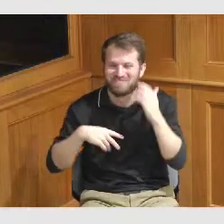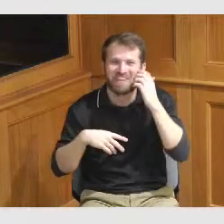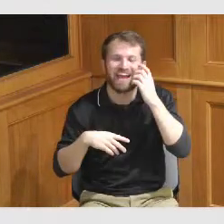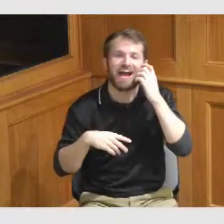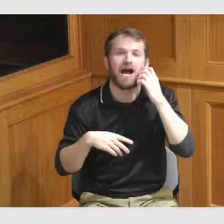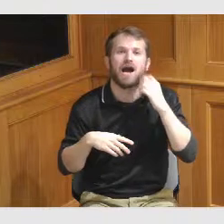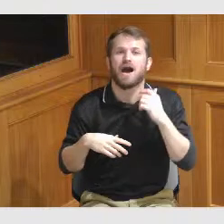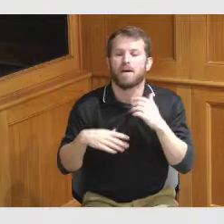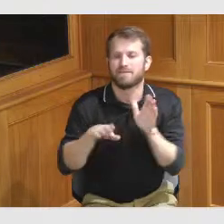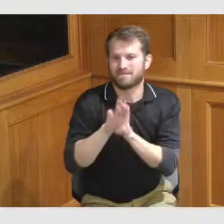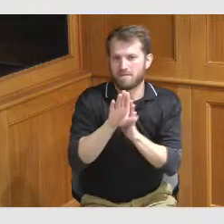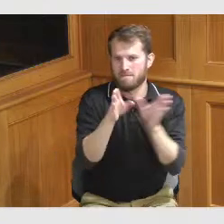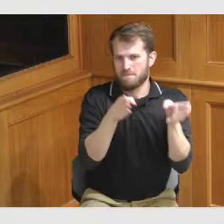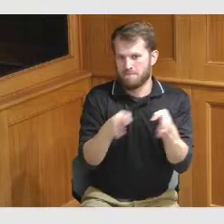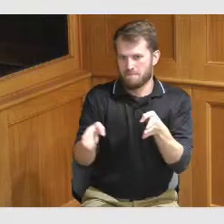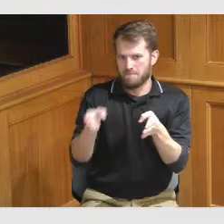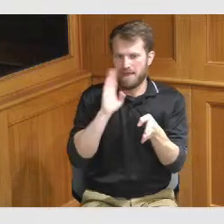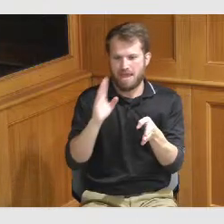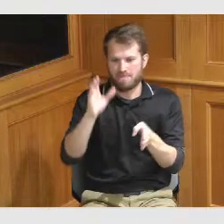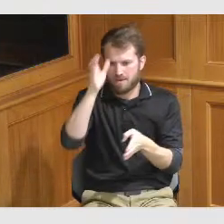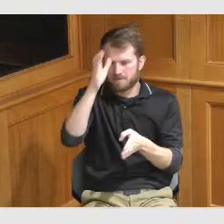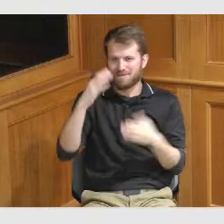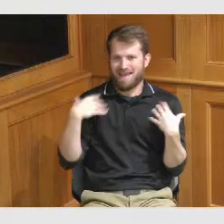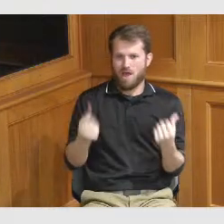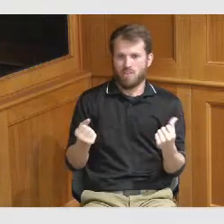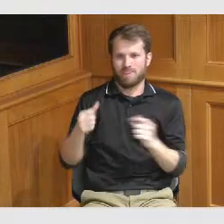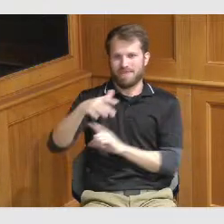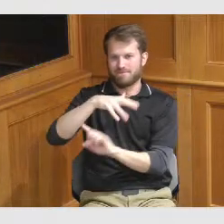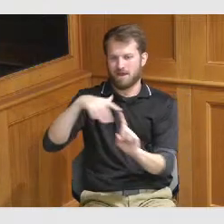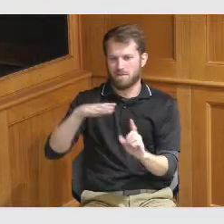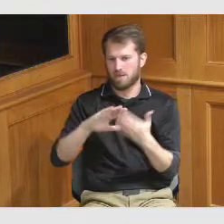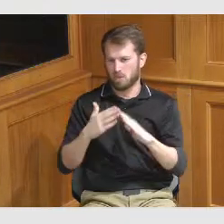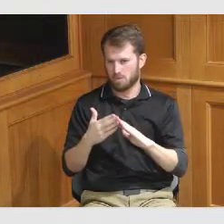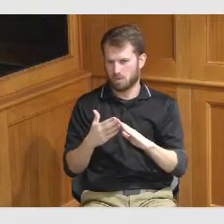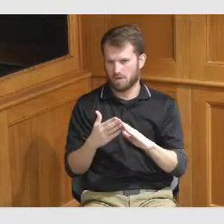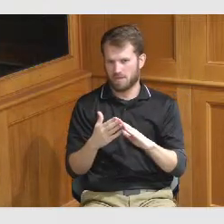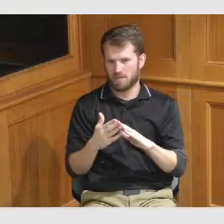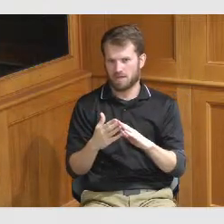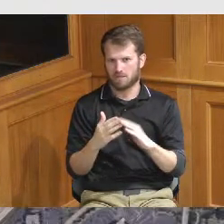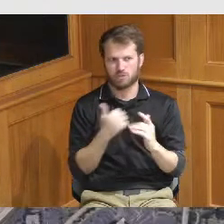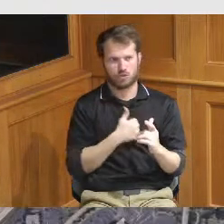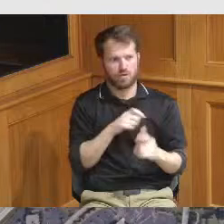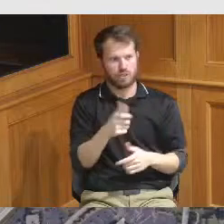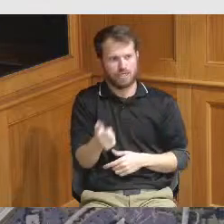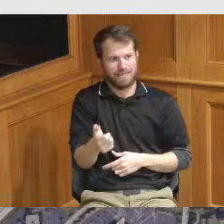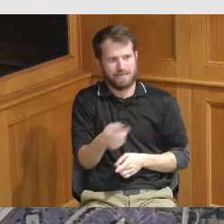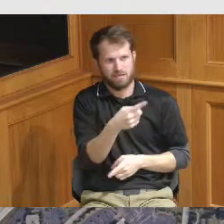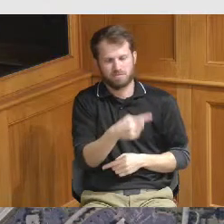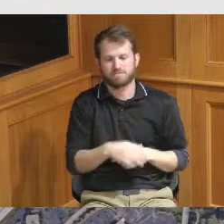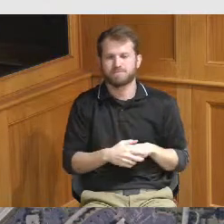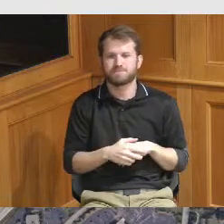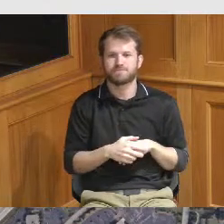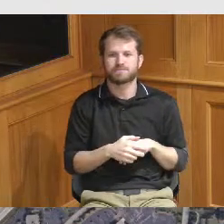The development is planned around the concept of health, environment, and community. Sorry, I should be clicking this.